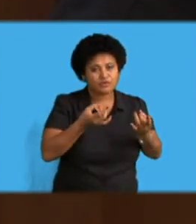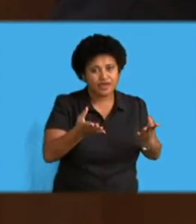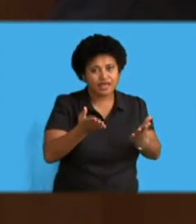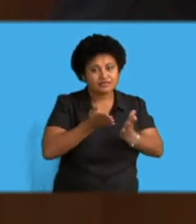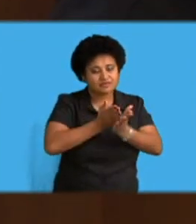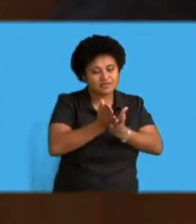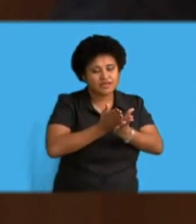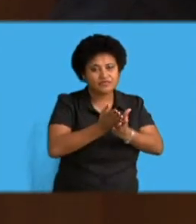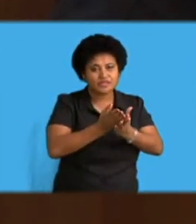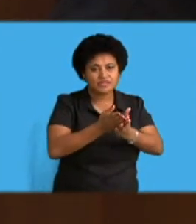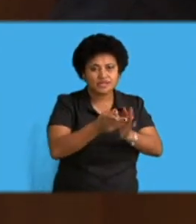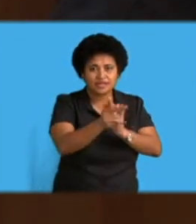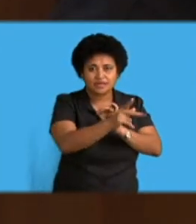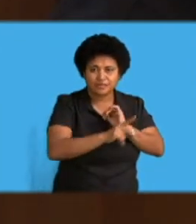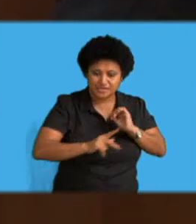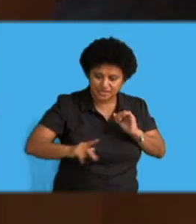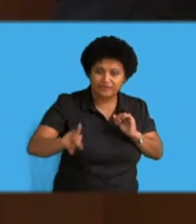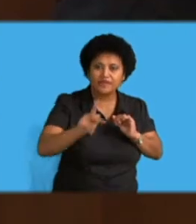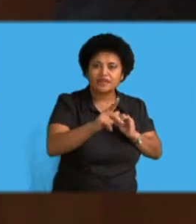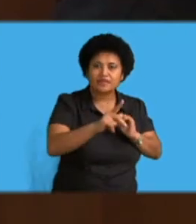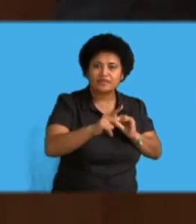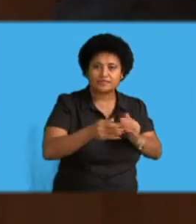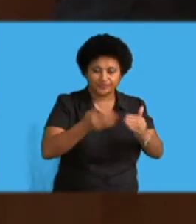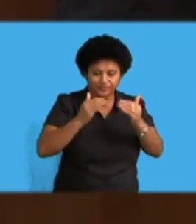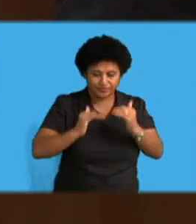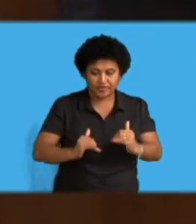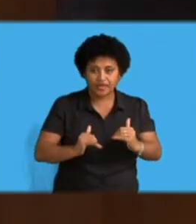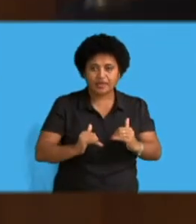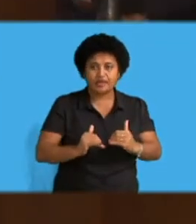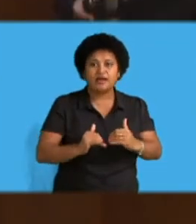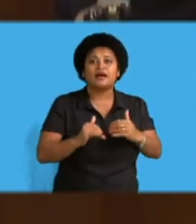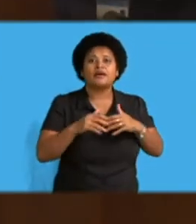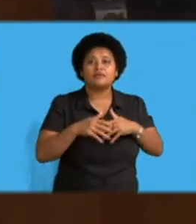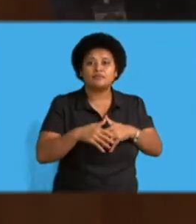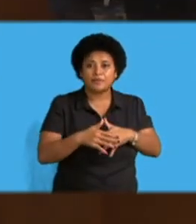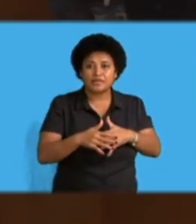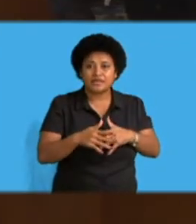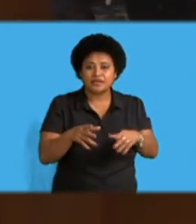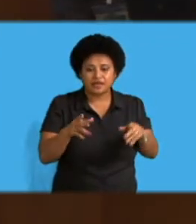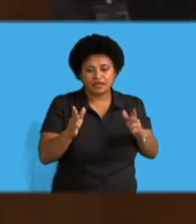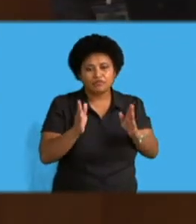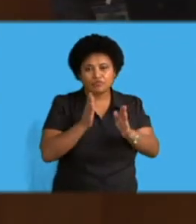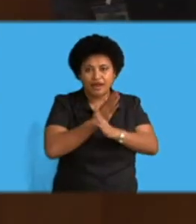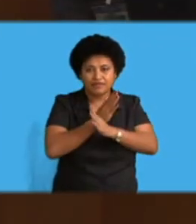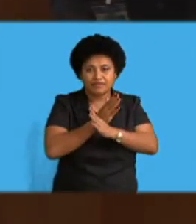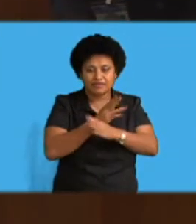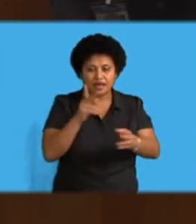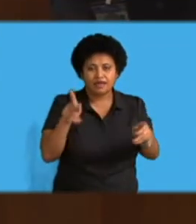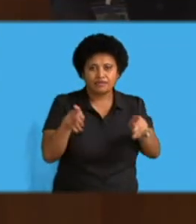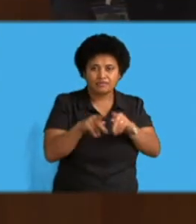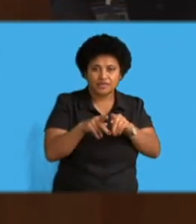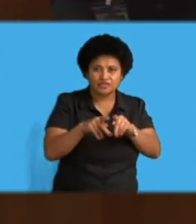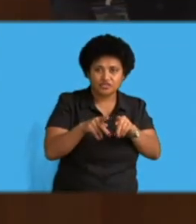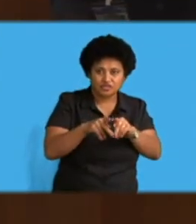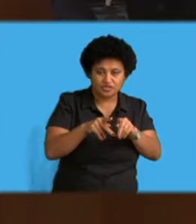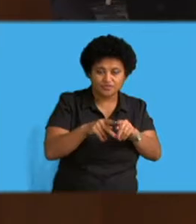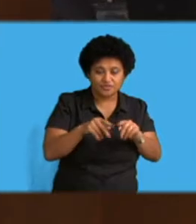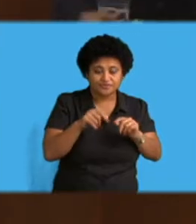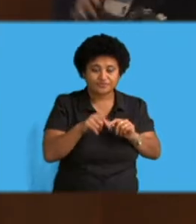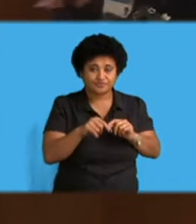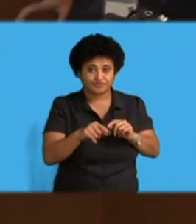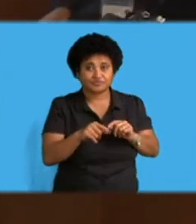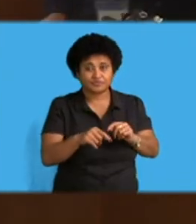Pacific. Public-private partnership. Given that the ADB has the expertise and knowledge based in the area of public-private partnerships,